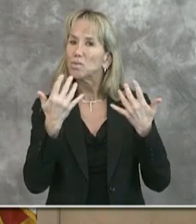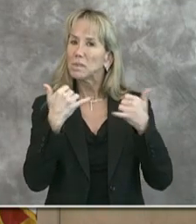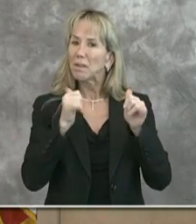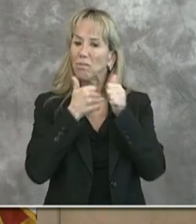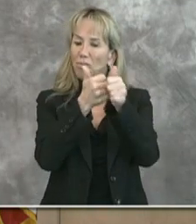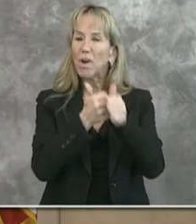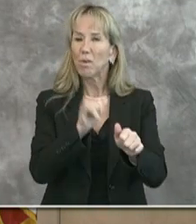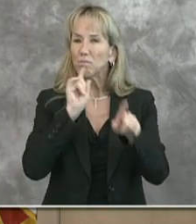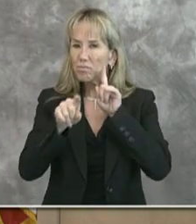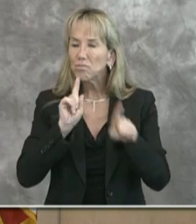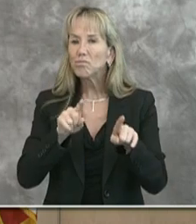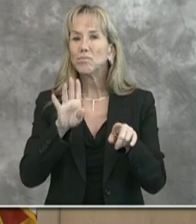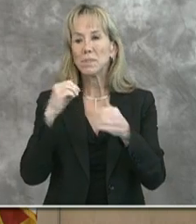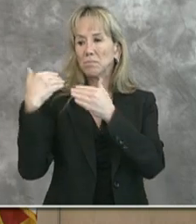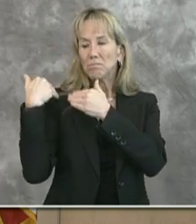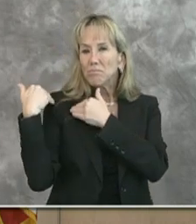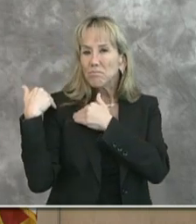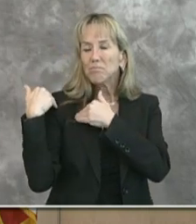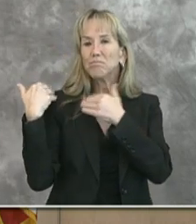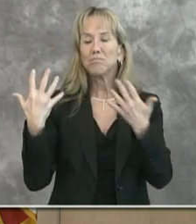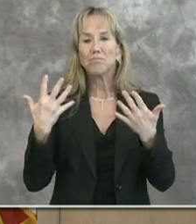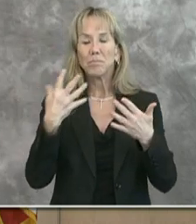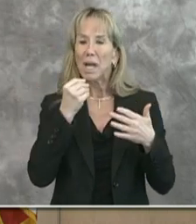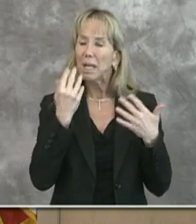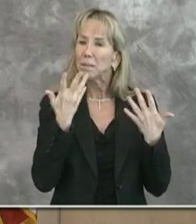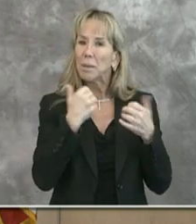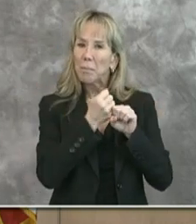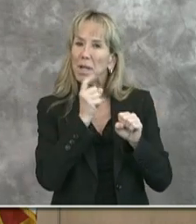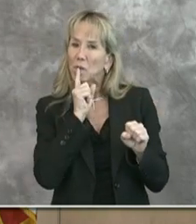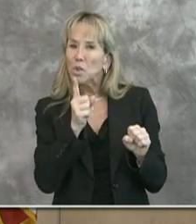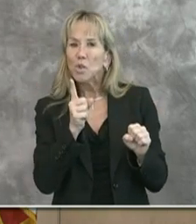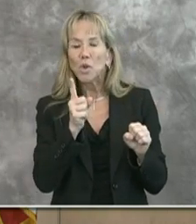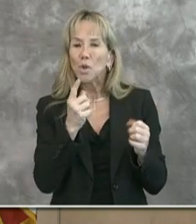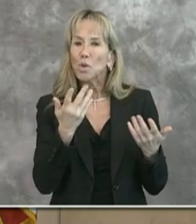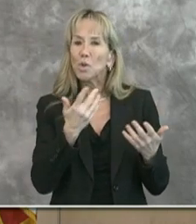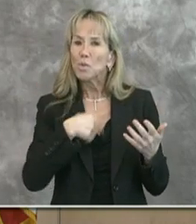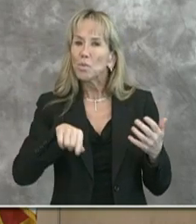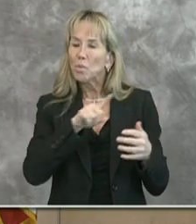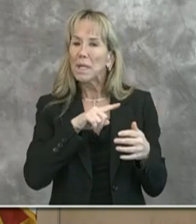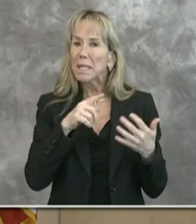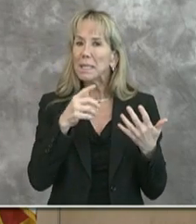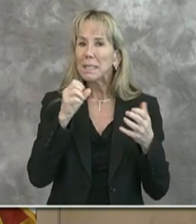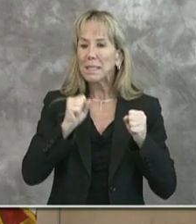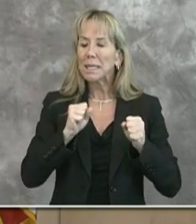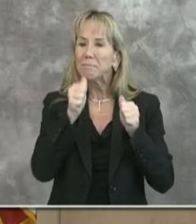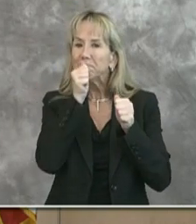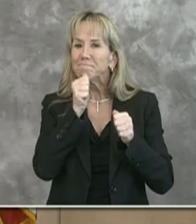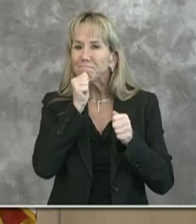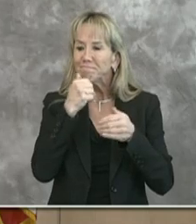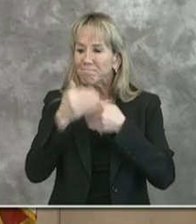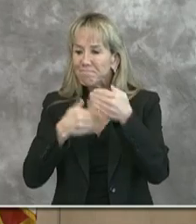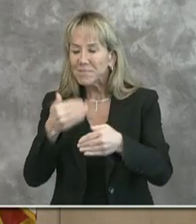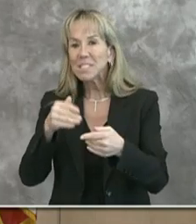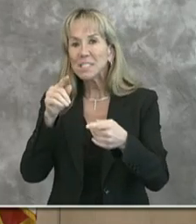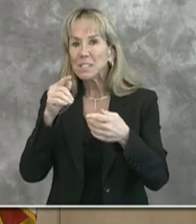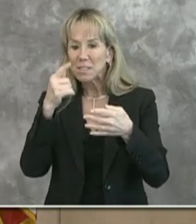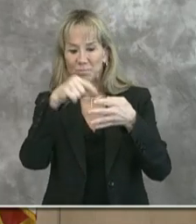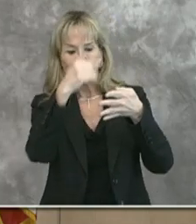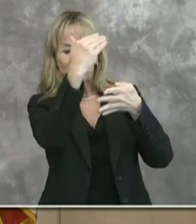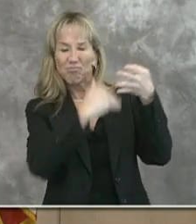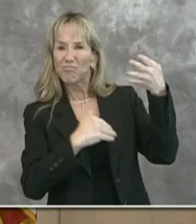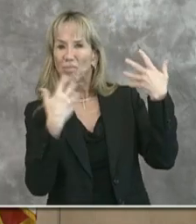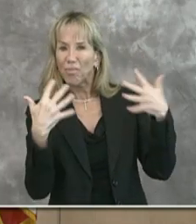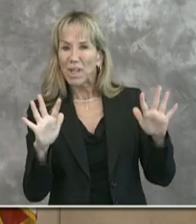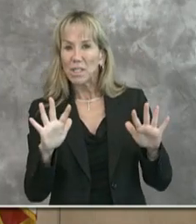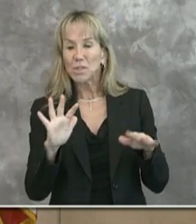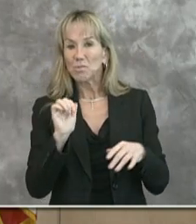accountable, and we have to continue to have the patience and the fortitude to see this through, certainly for the entirety of the month of April,